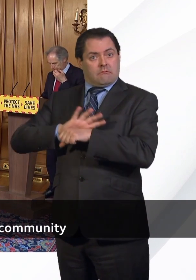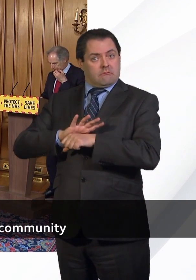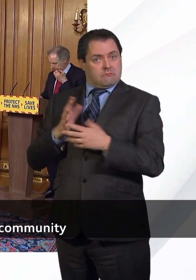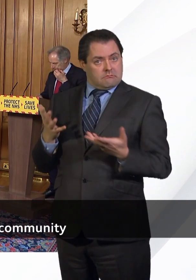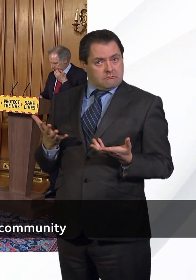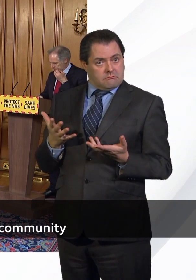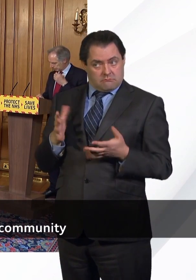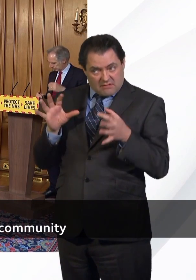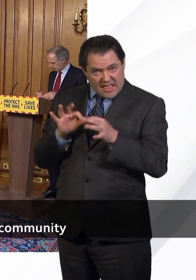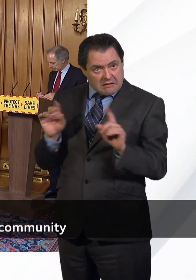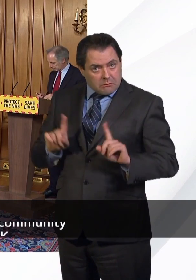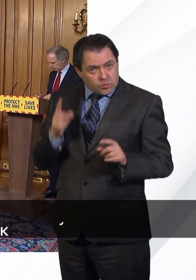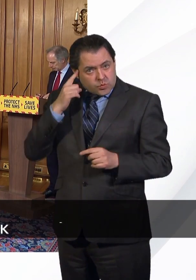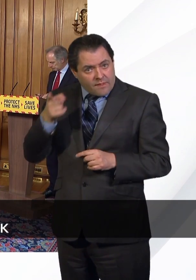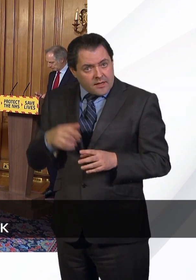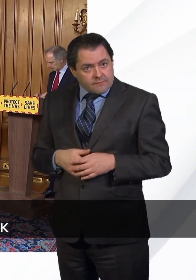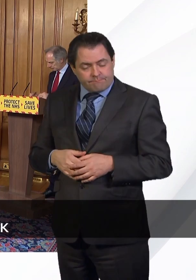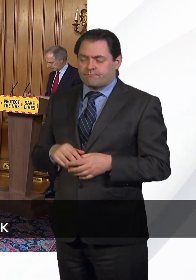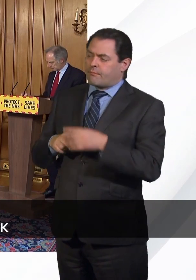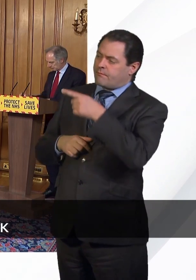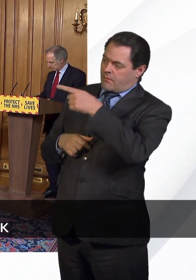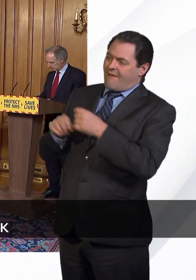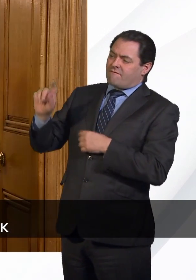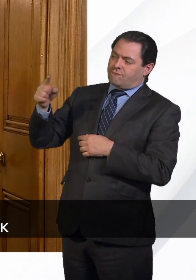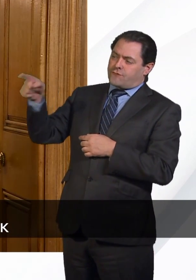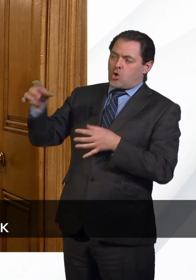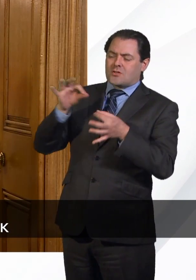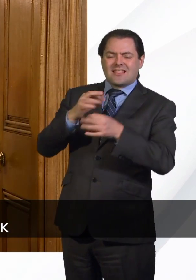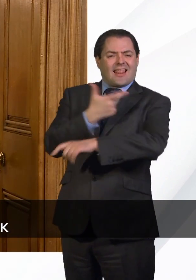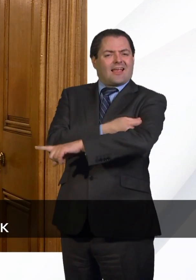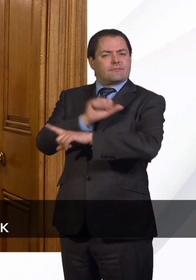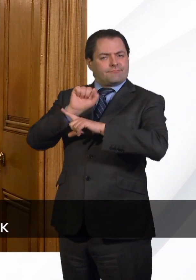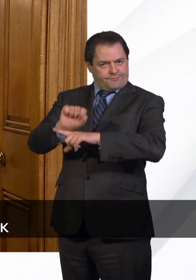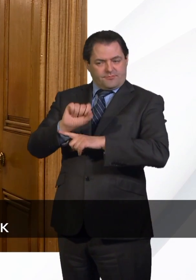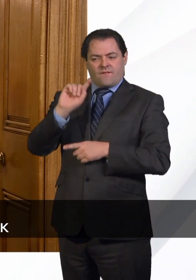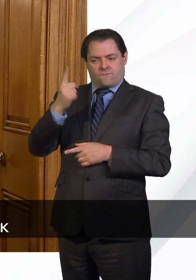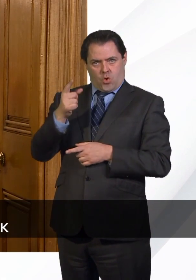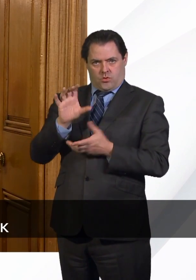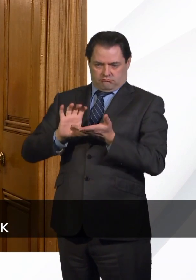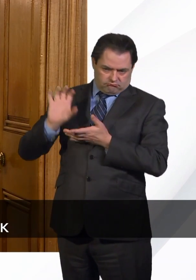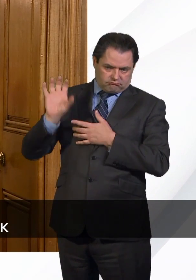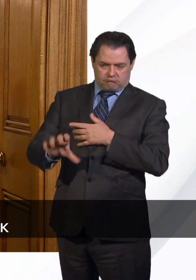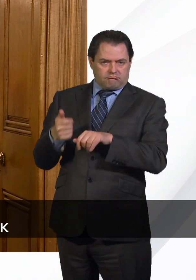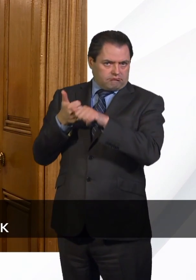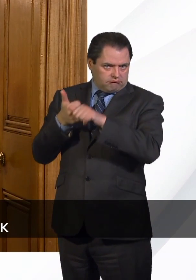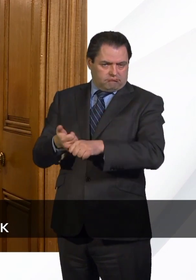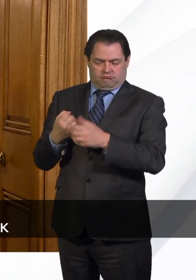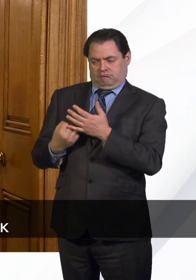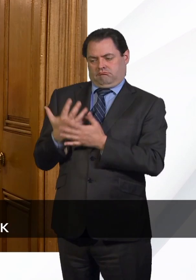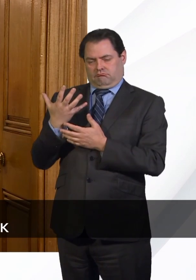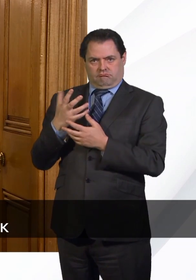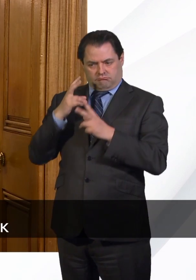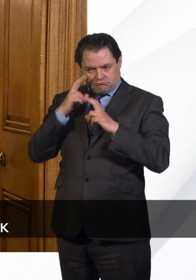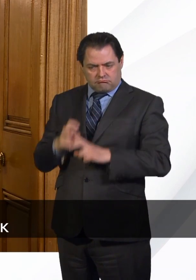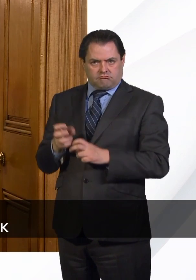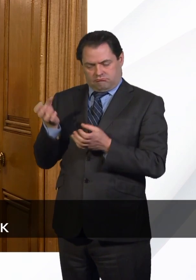the vaccine, the first and most important thing is that we support the development of the vaccine, and you'll have seen the Prime Minister's excellent announcement